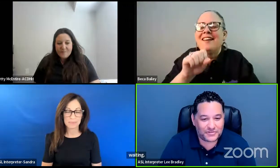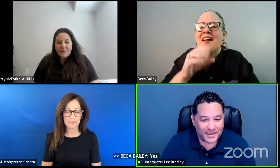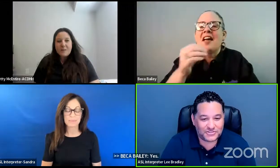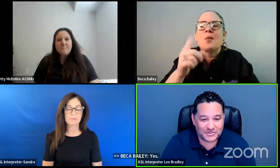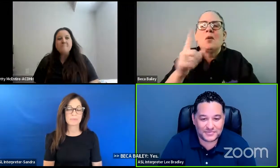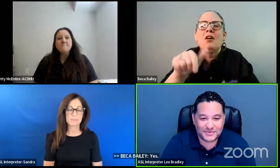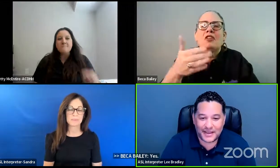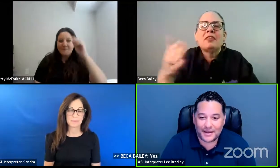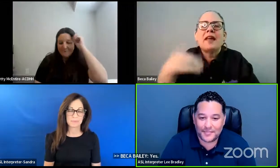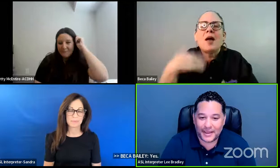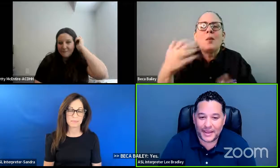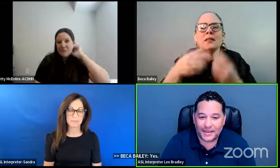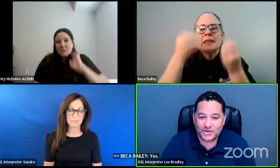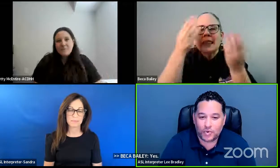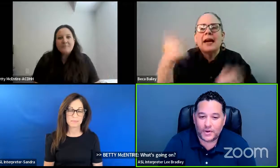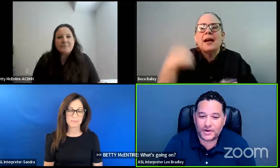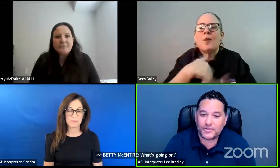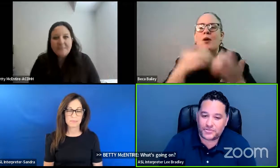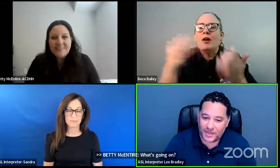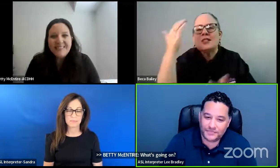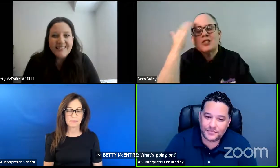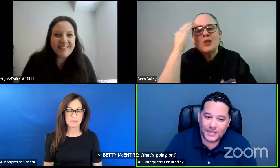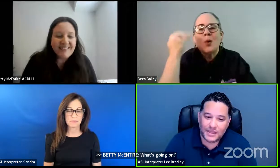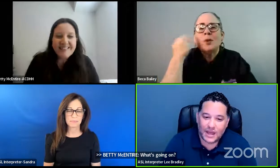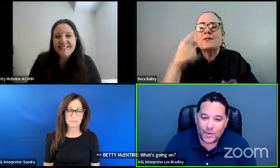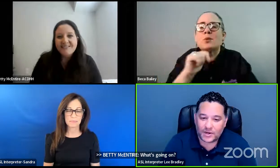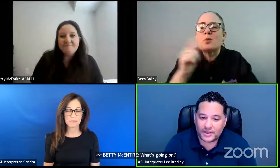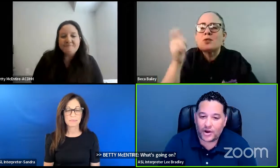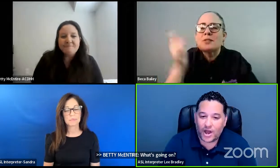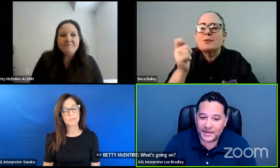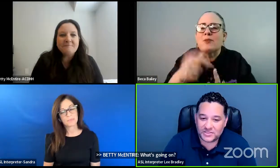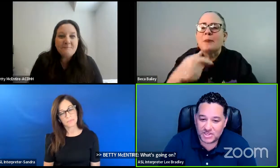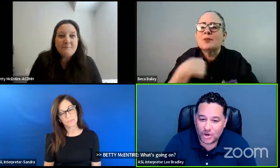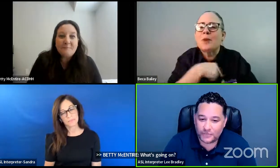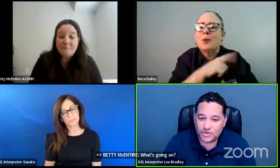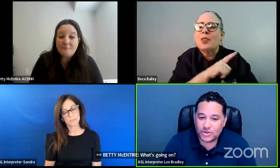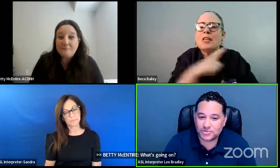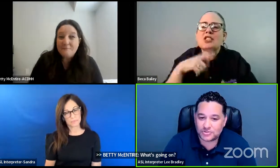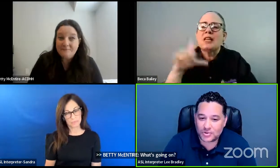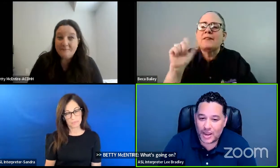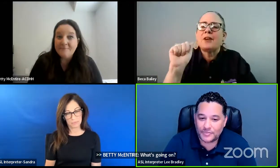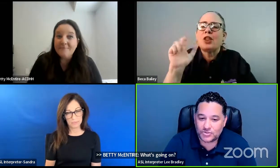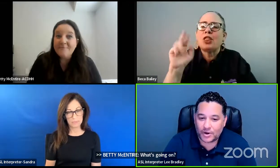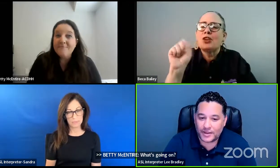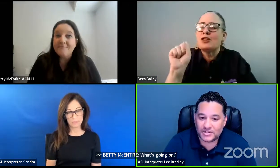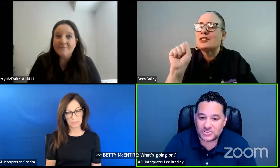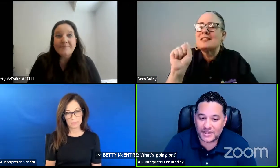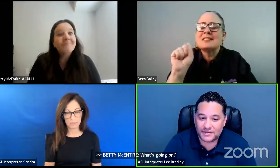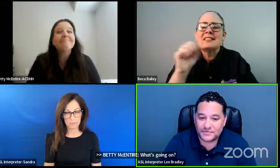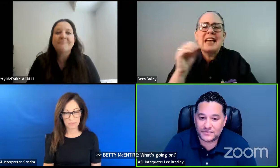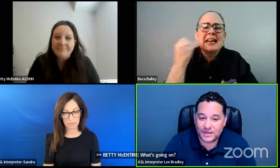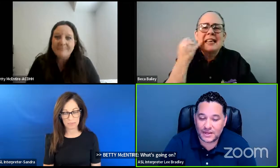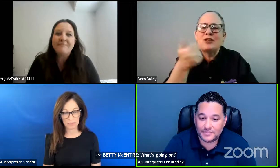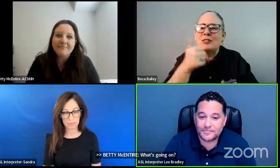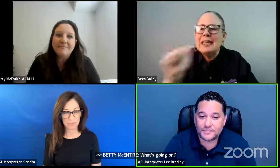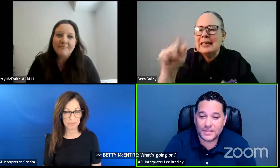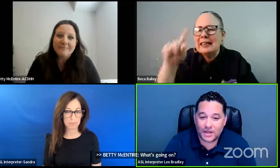that clarification. Yeah. And you know, one other thing I want to let our audience know, if you don't subscribe to our